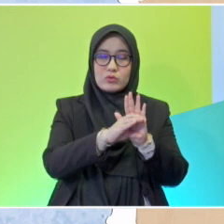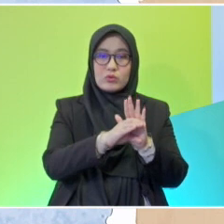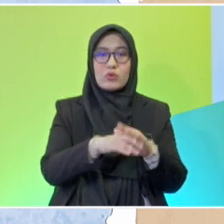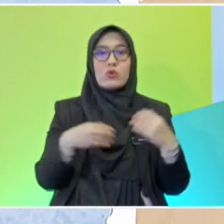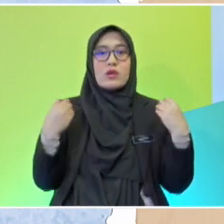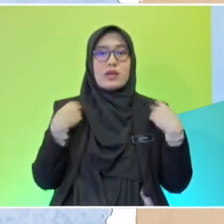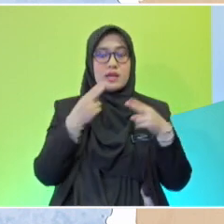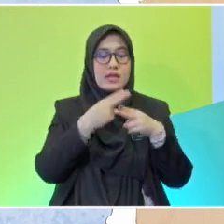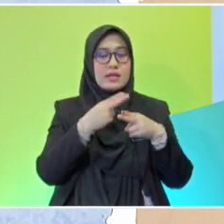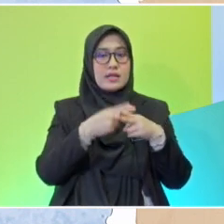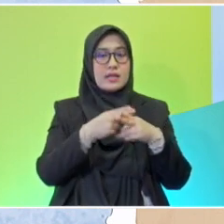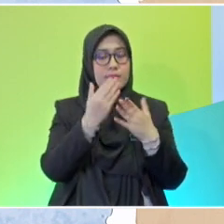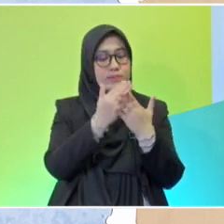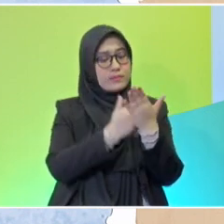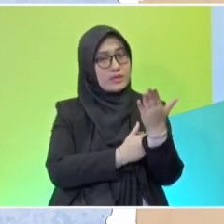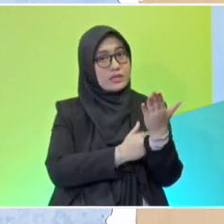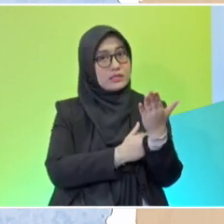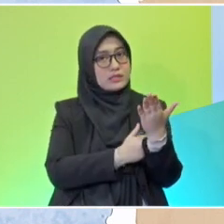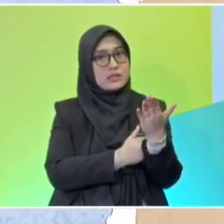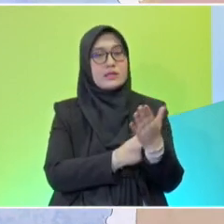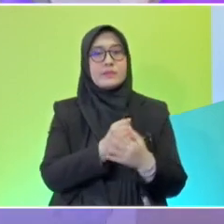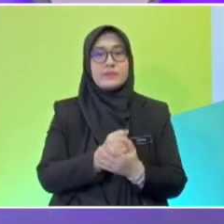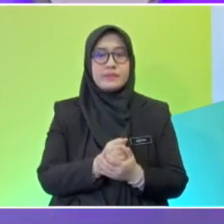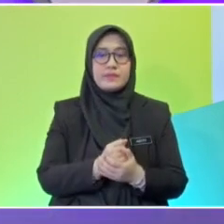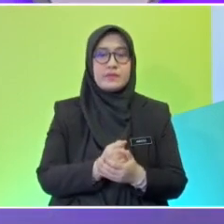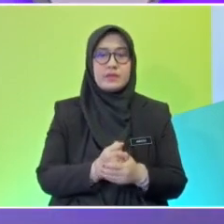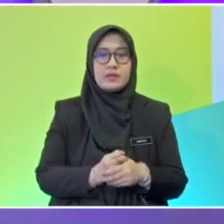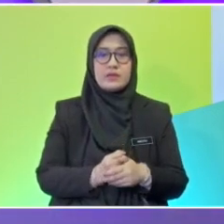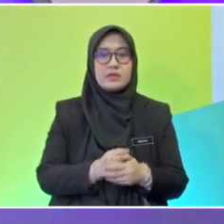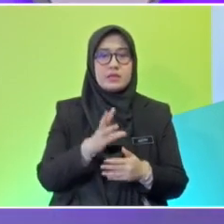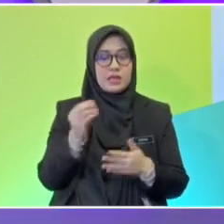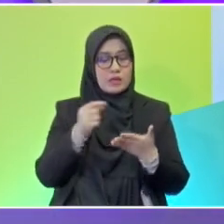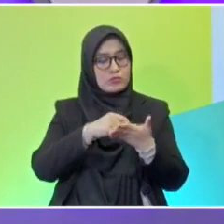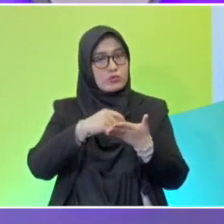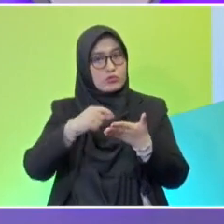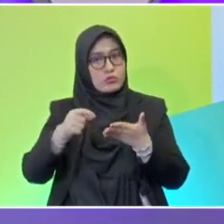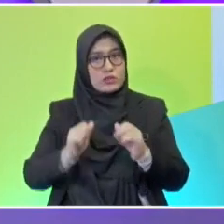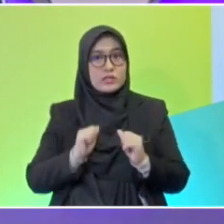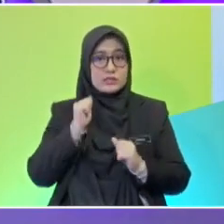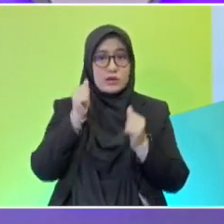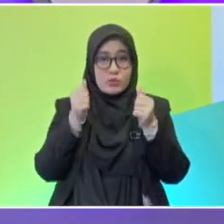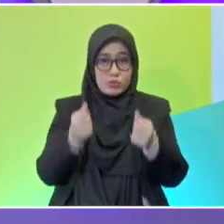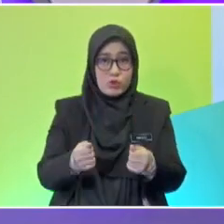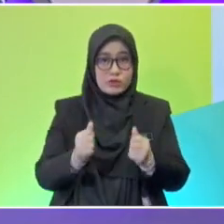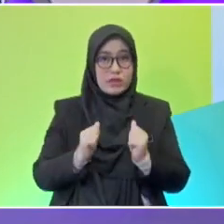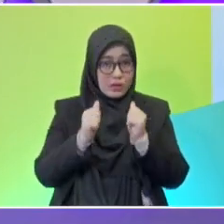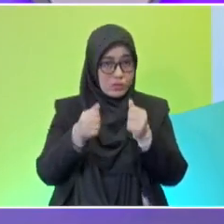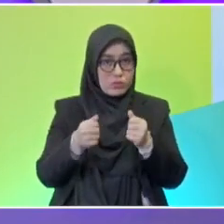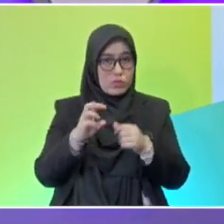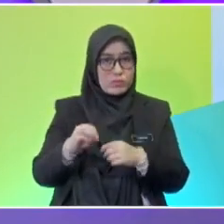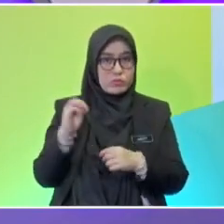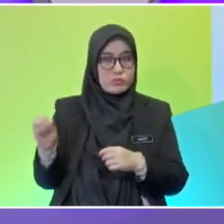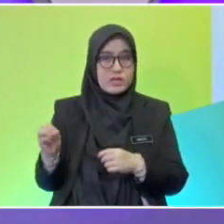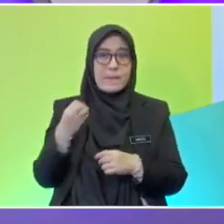class, and I can list out the learning standards that I test on a specific day, and I could award pupils a performance level based